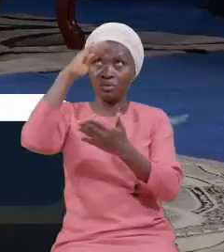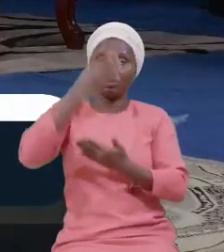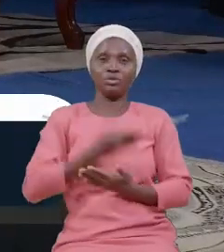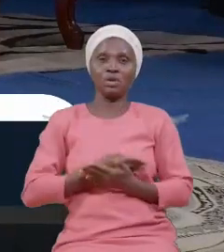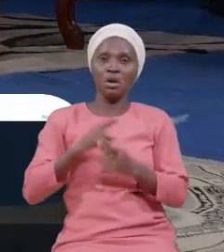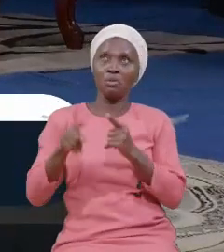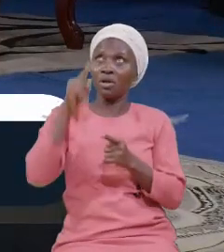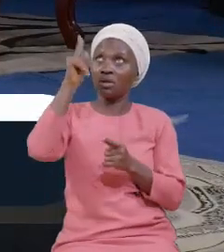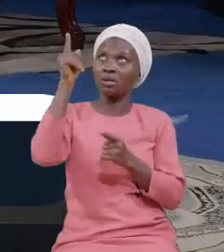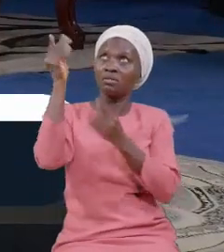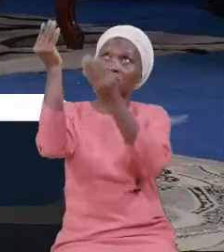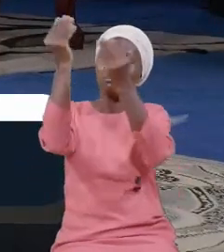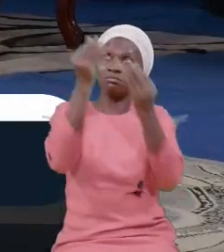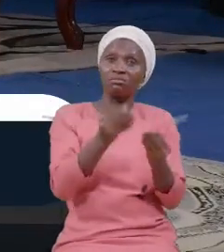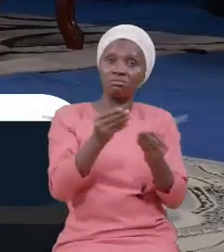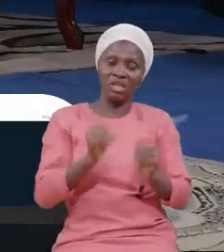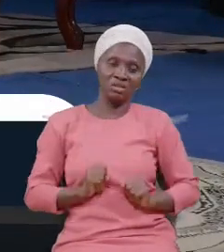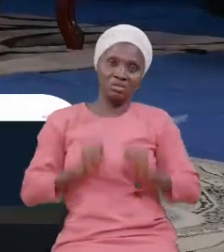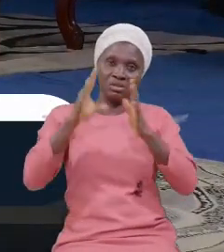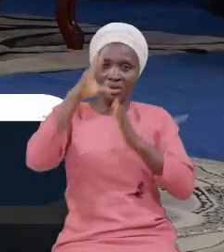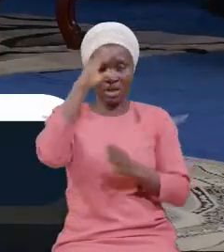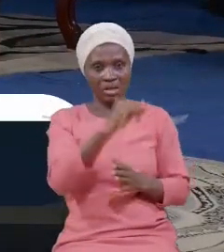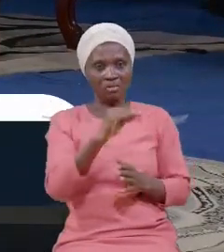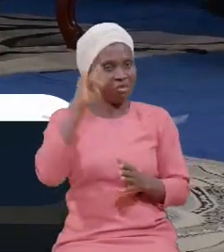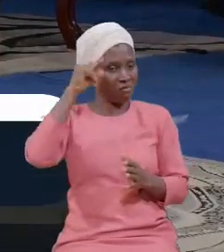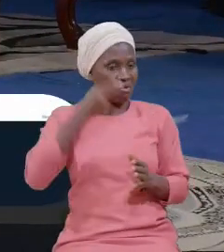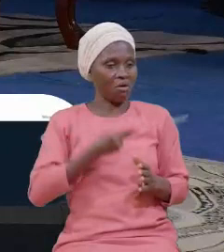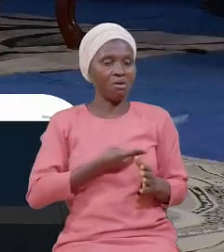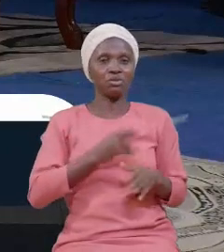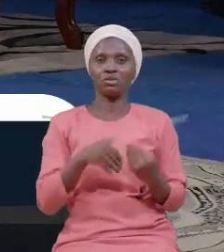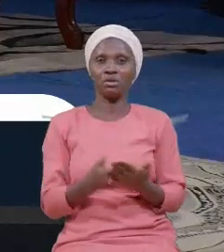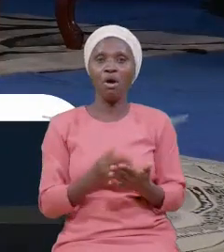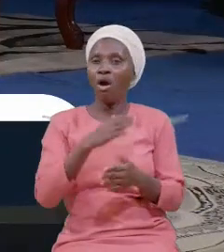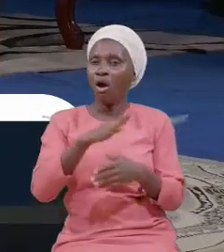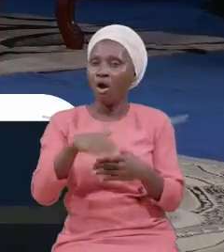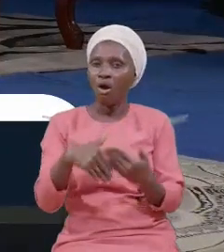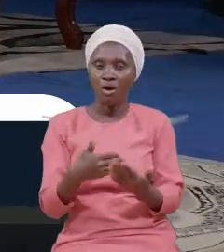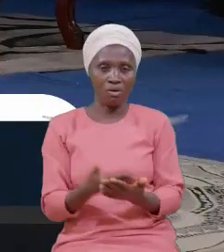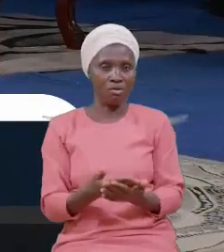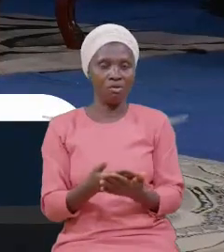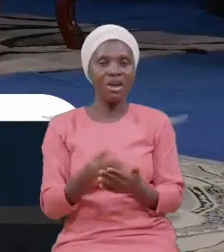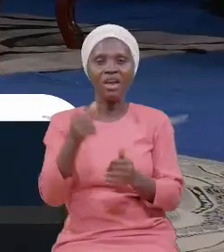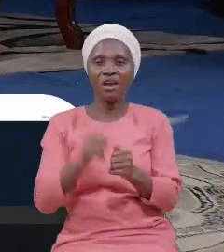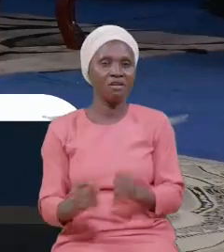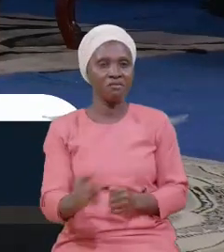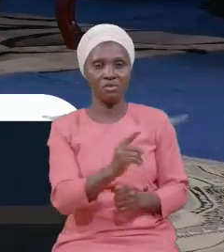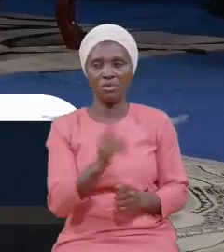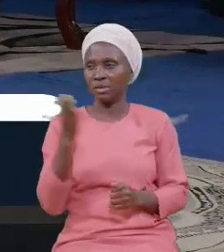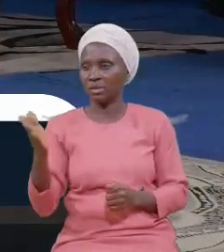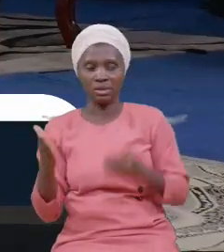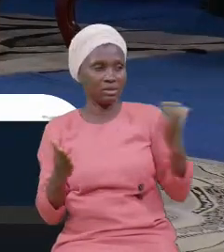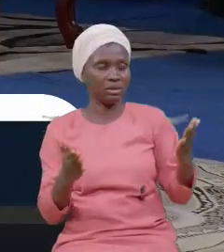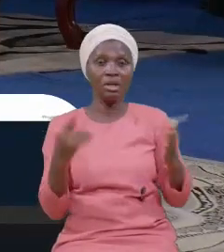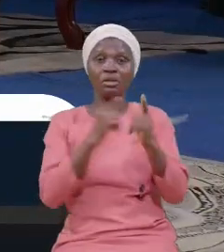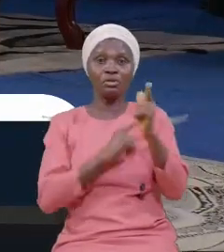all, everyone, from that side to that side, everyone, the Lord has counted you